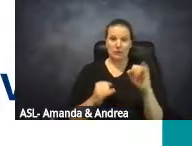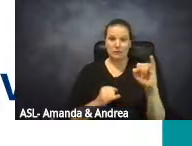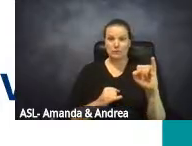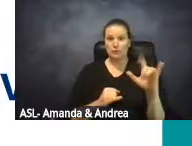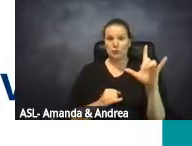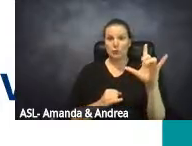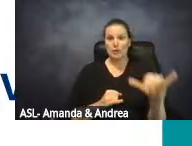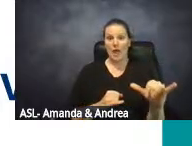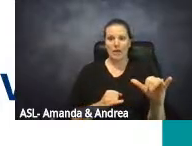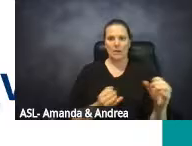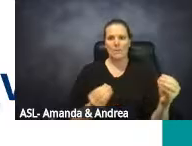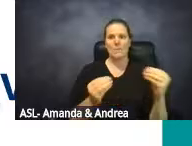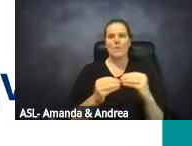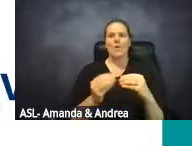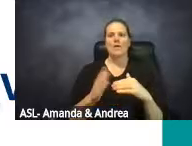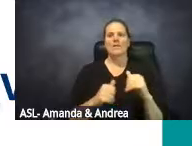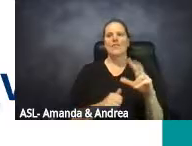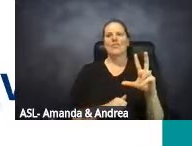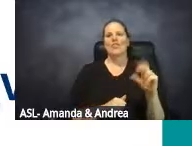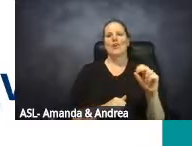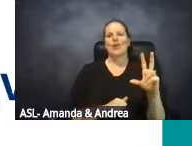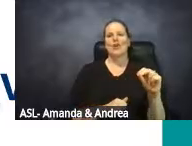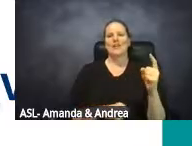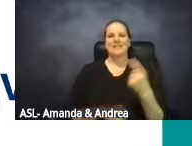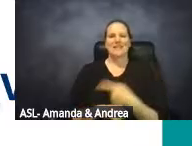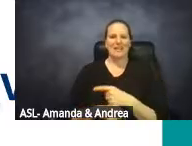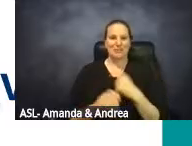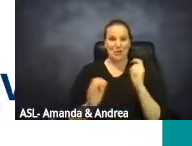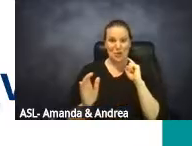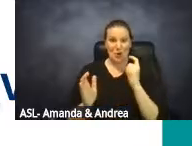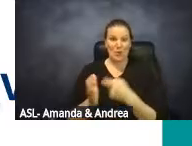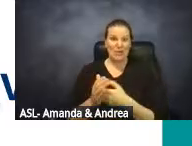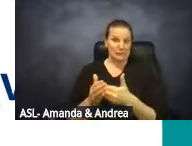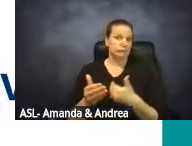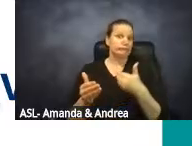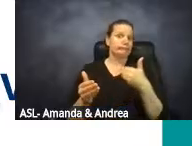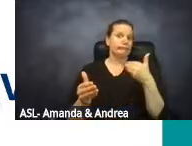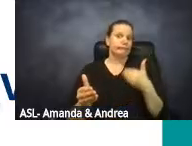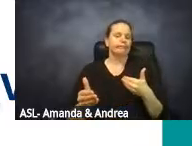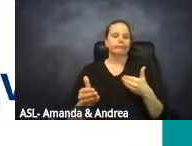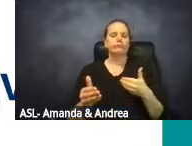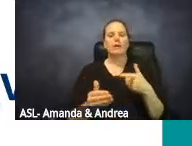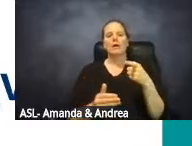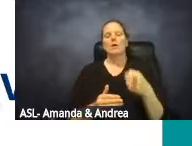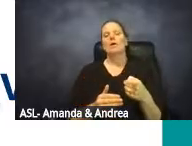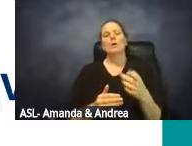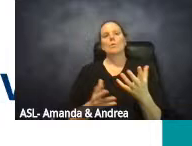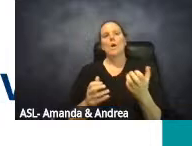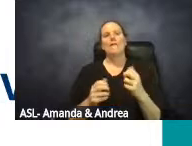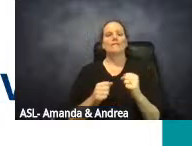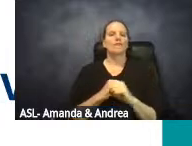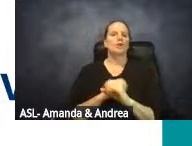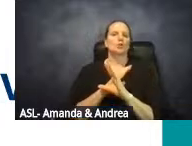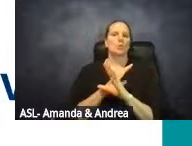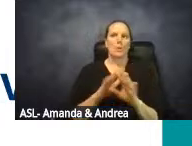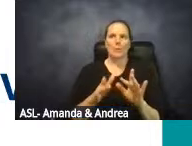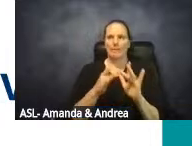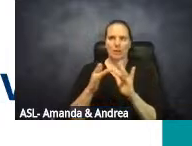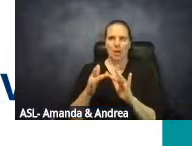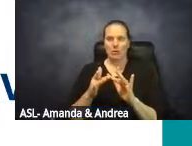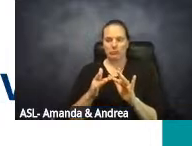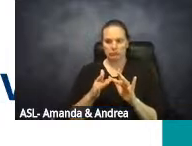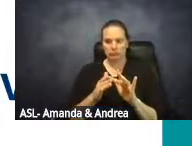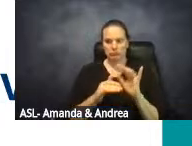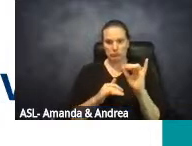you'll have more than 30 days notice. We're looking for we're looking towards a virtual webinar, which will